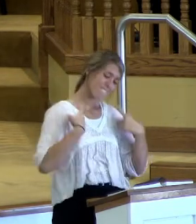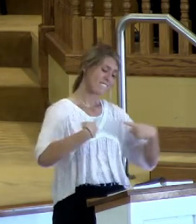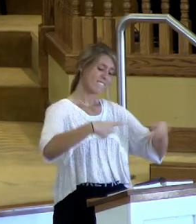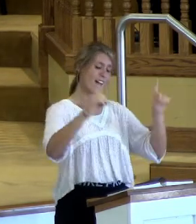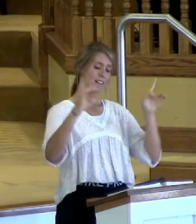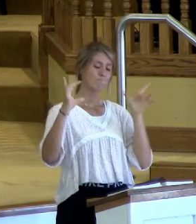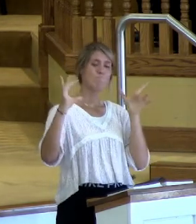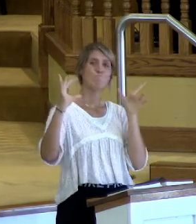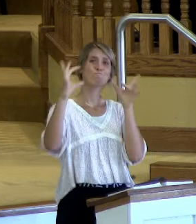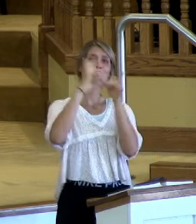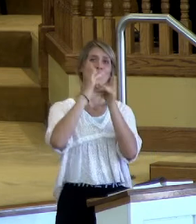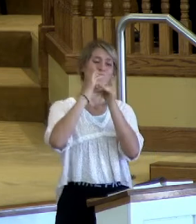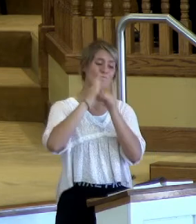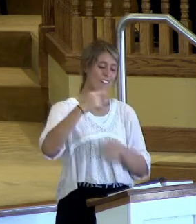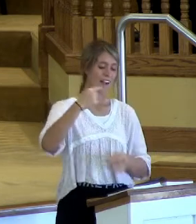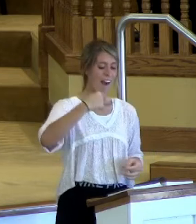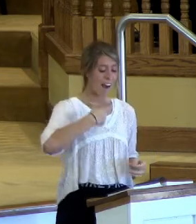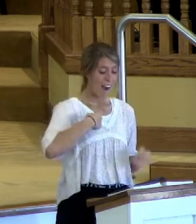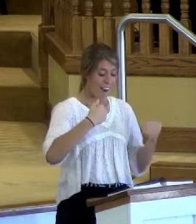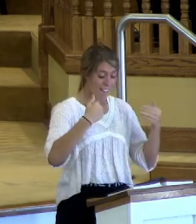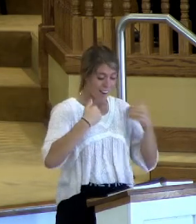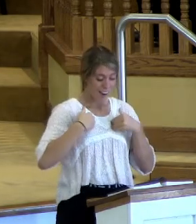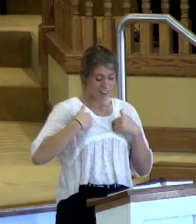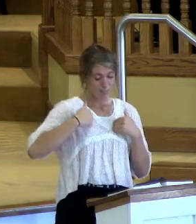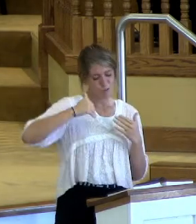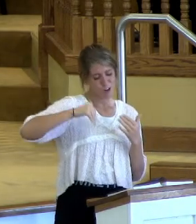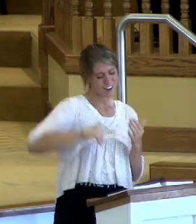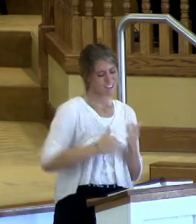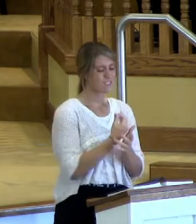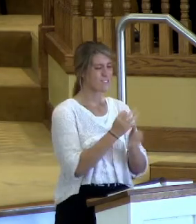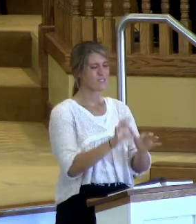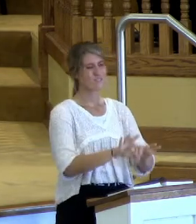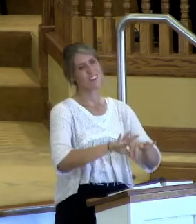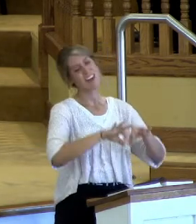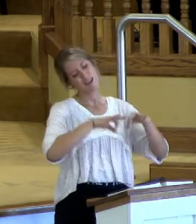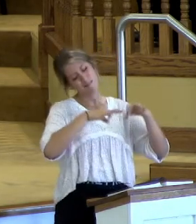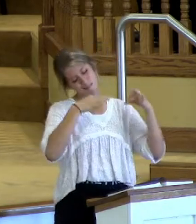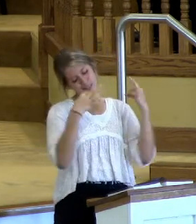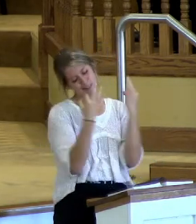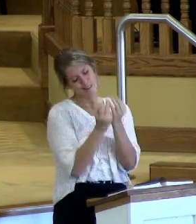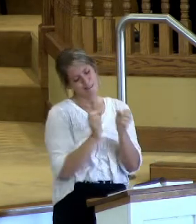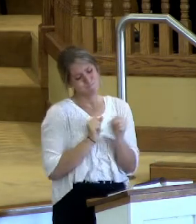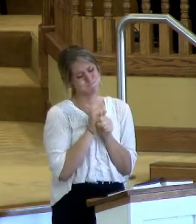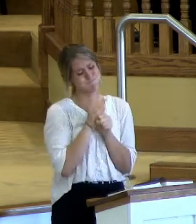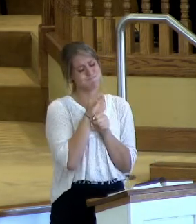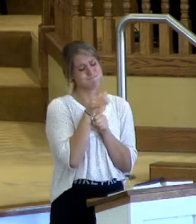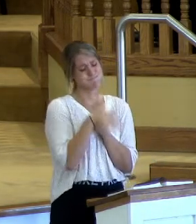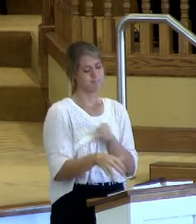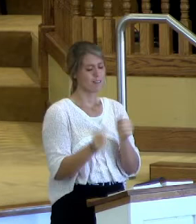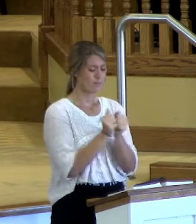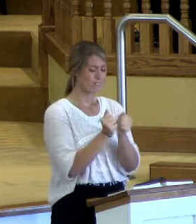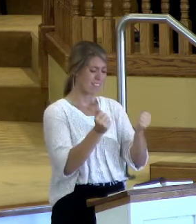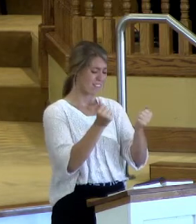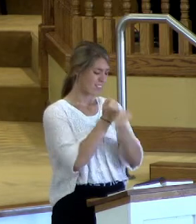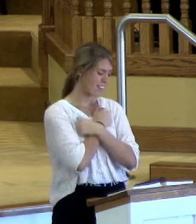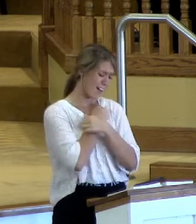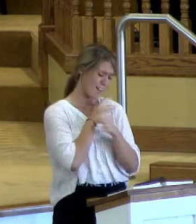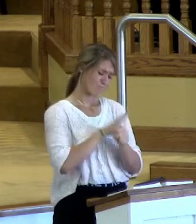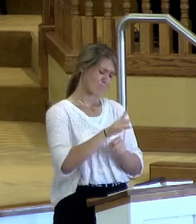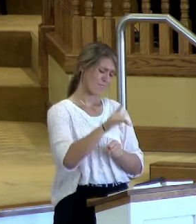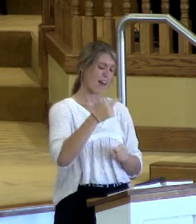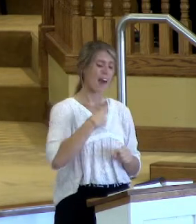I finally belong. I've got a brand new family overflowing